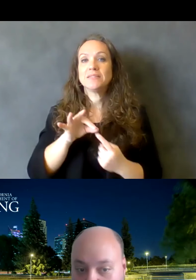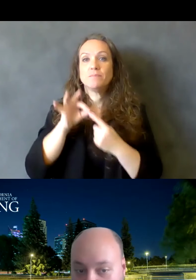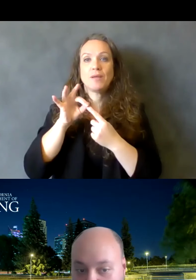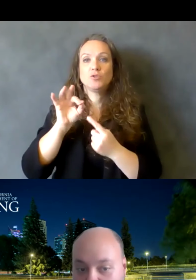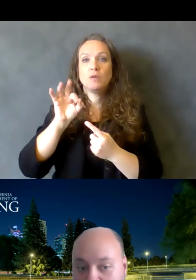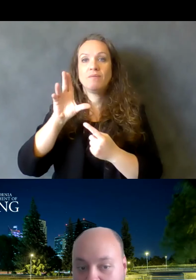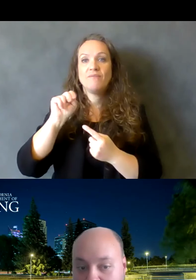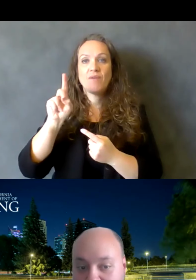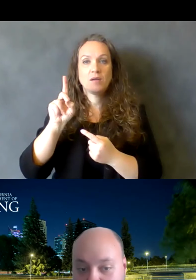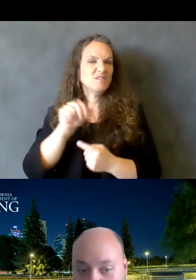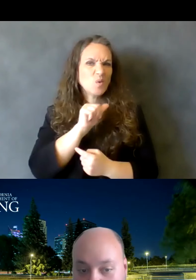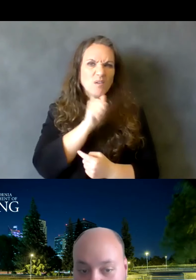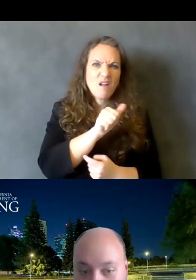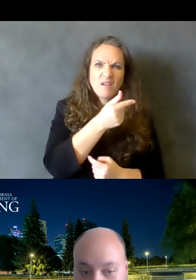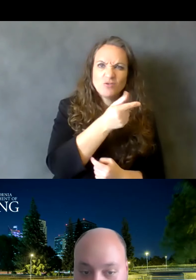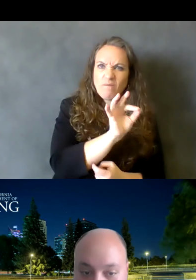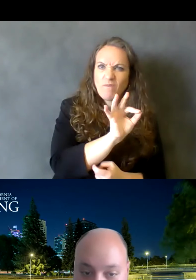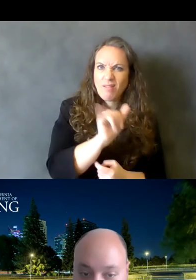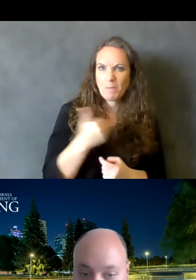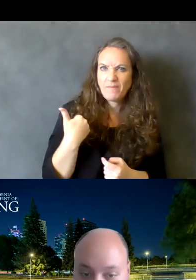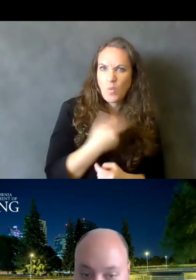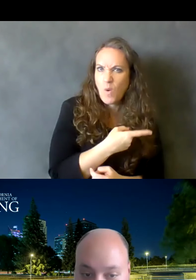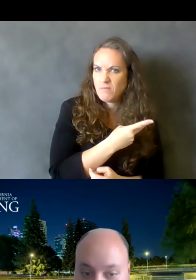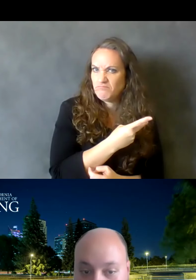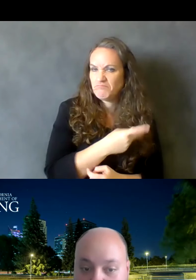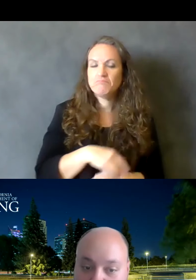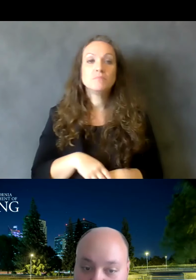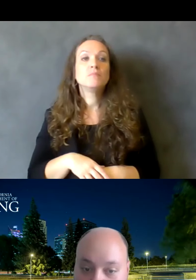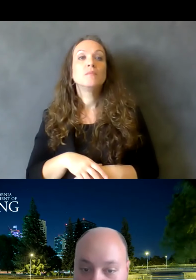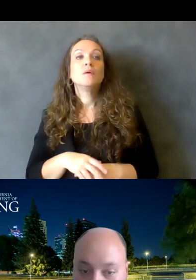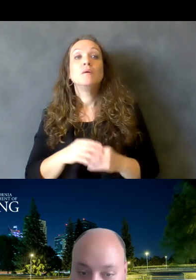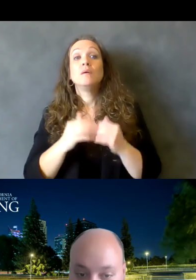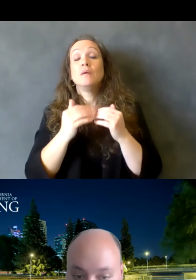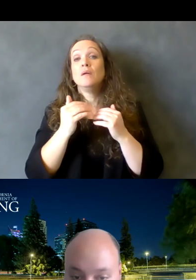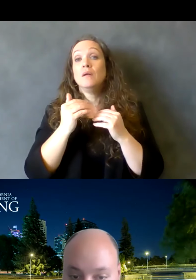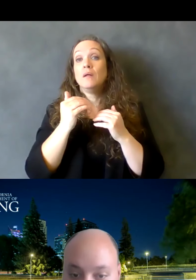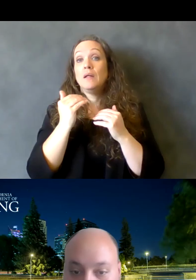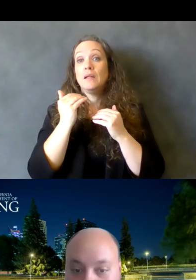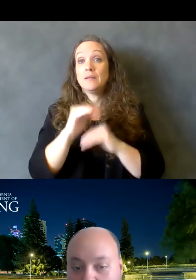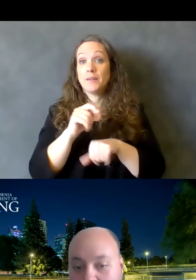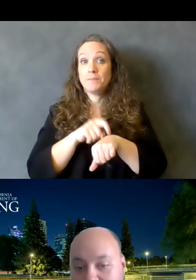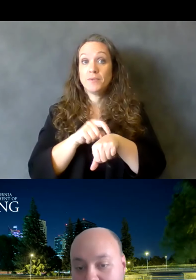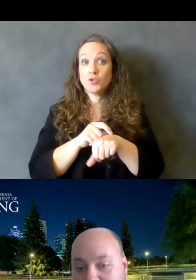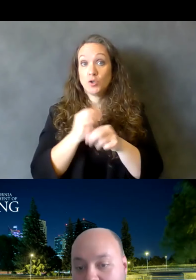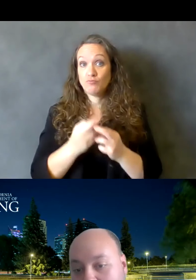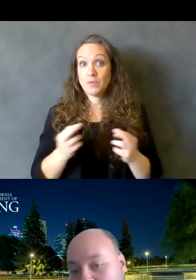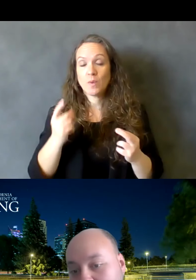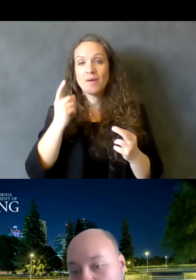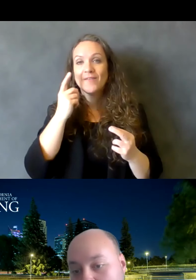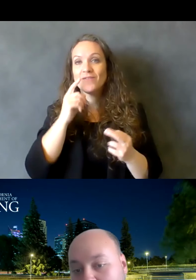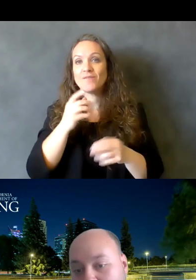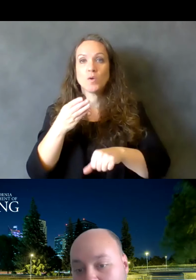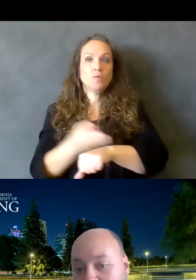so again, this is providing us limited term resources, both at the state and the local level, for the modernization of the